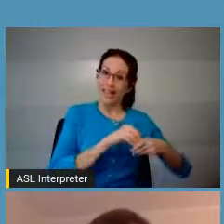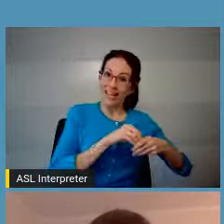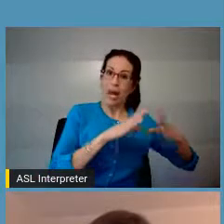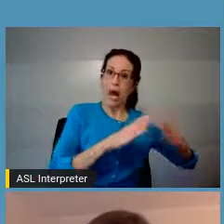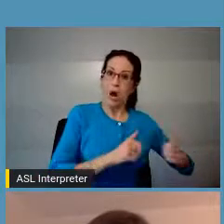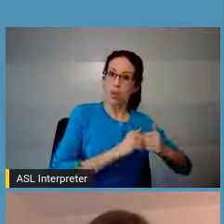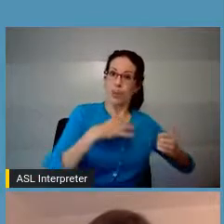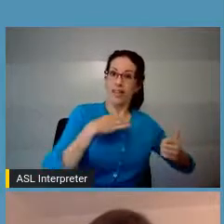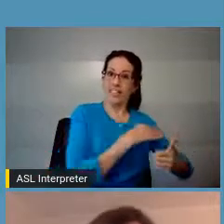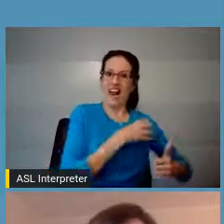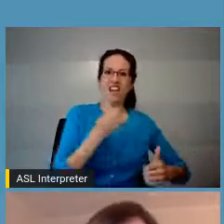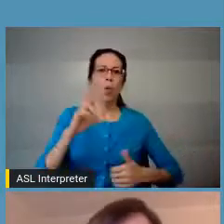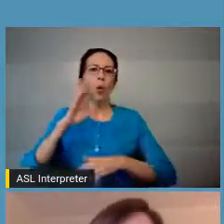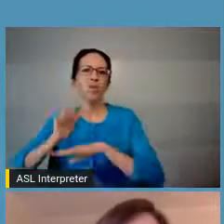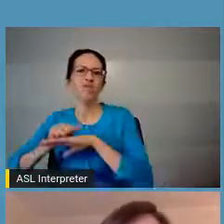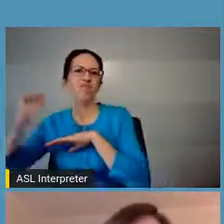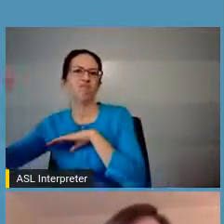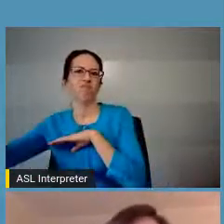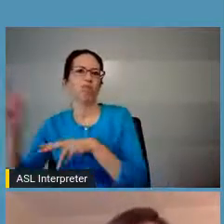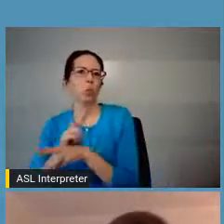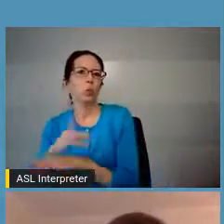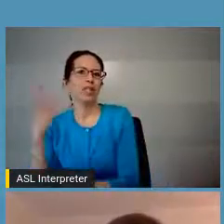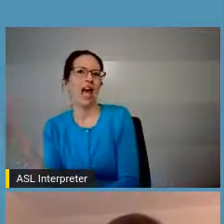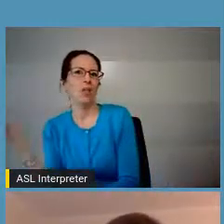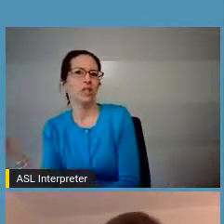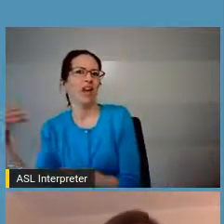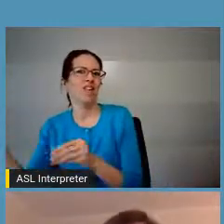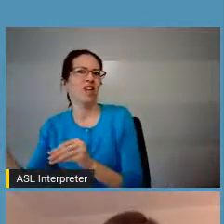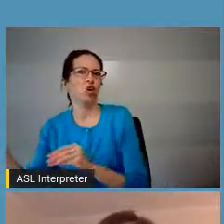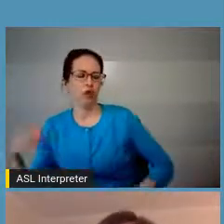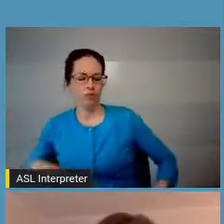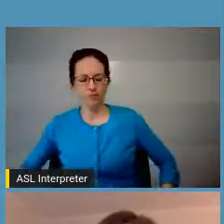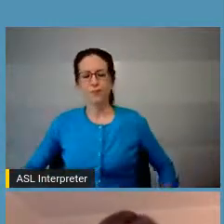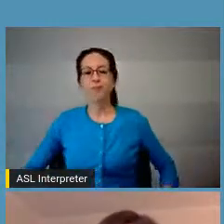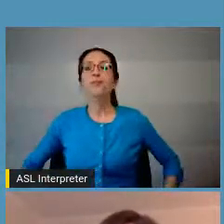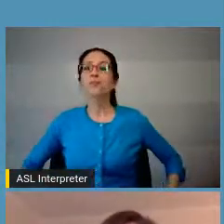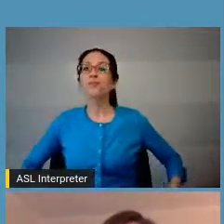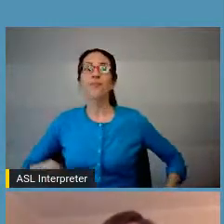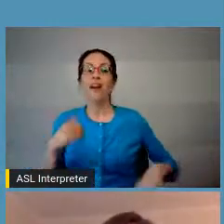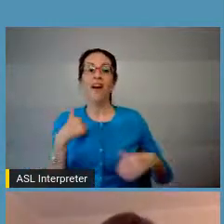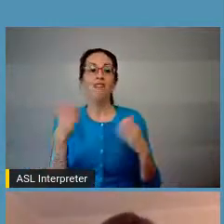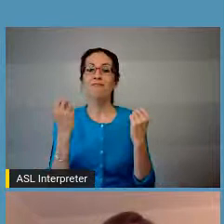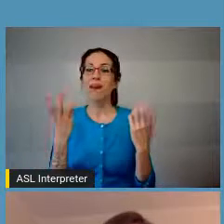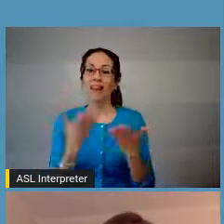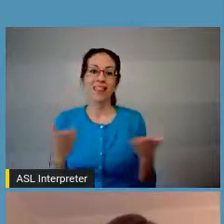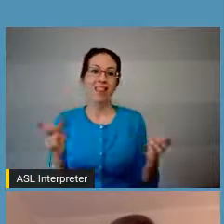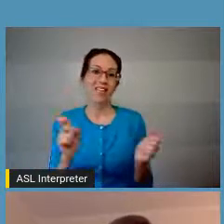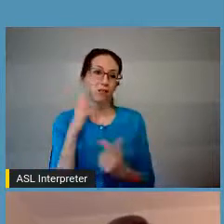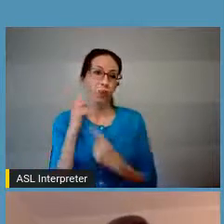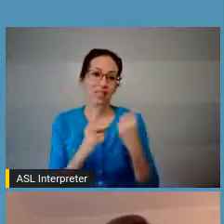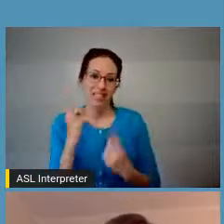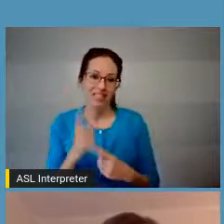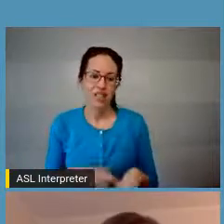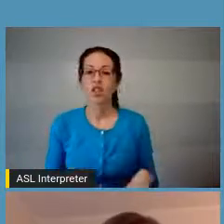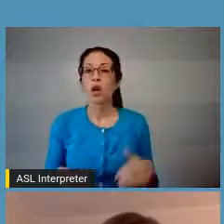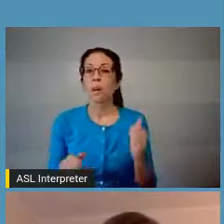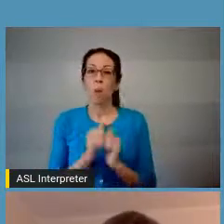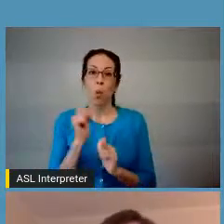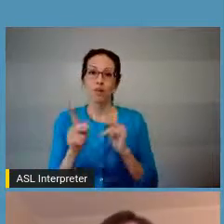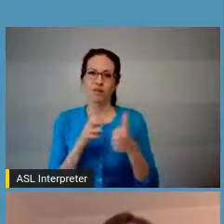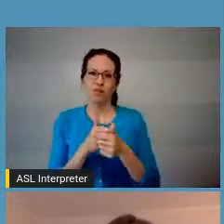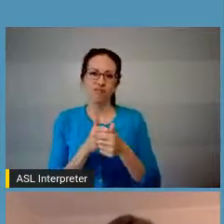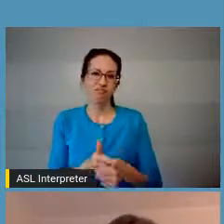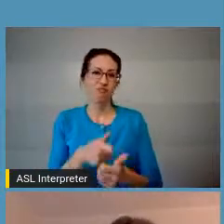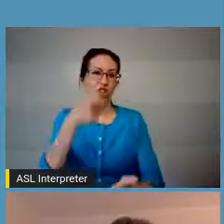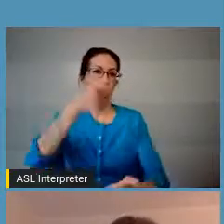vendor? There's a lot of different things to consider. Most people really stick to how much it costs and where